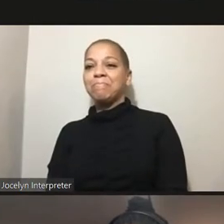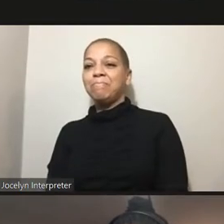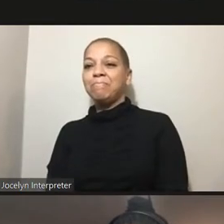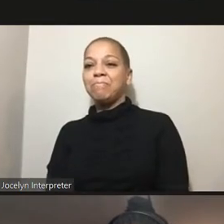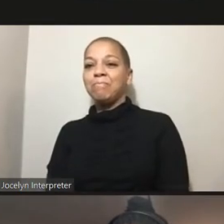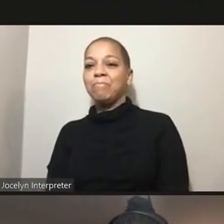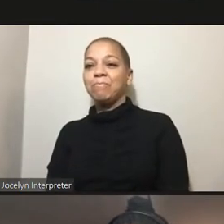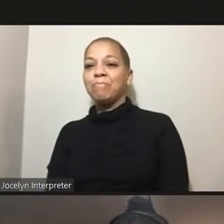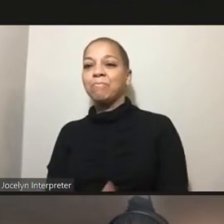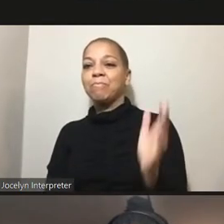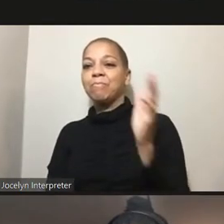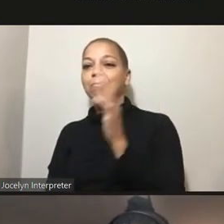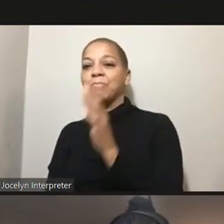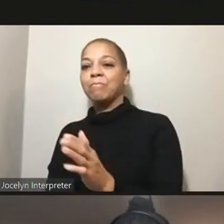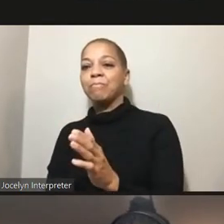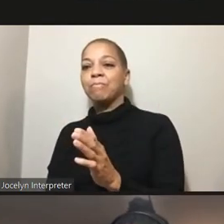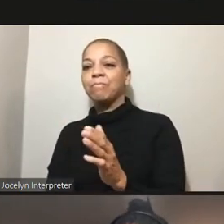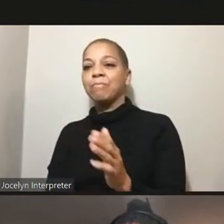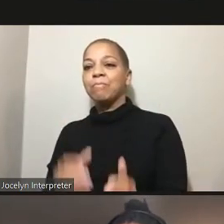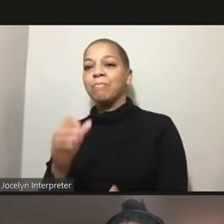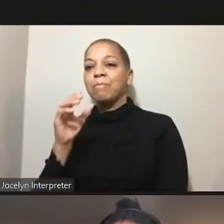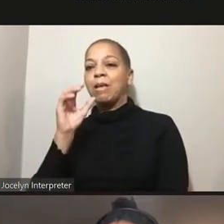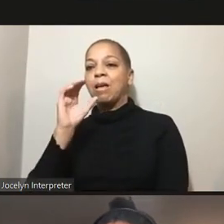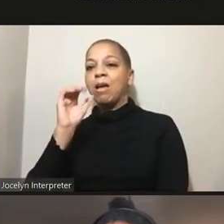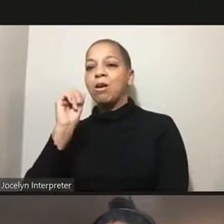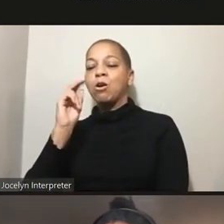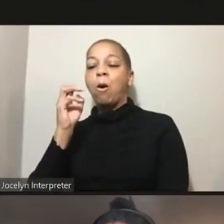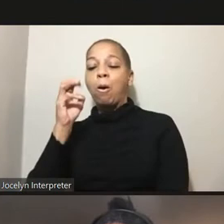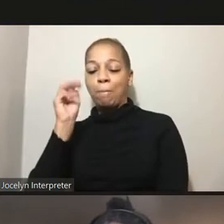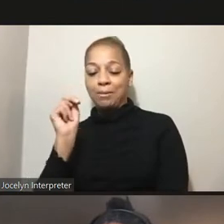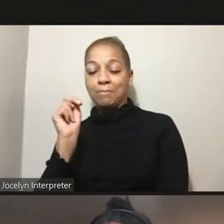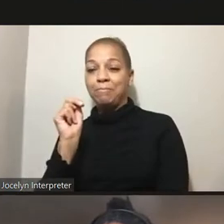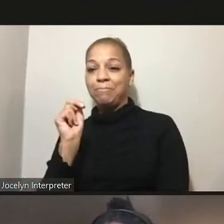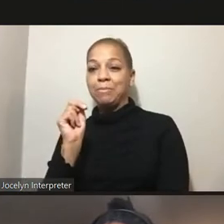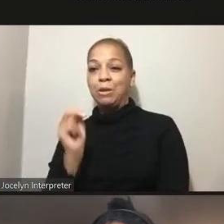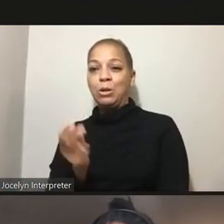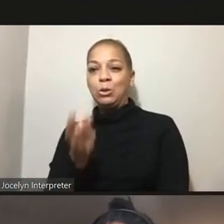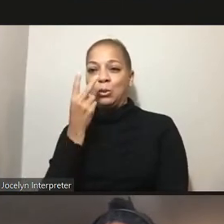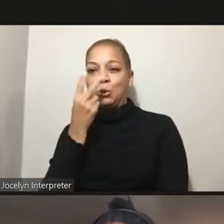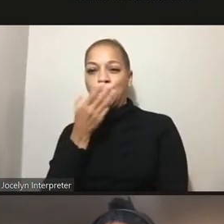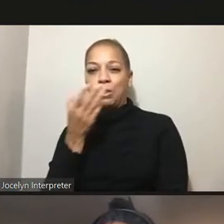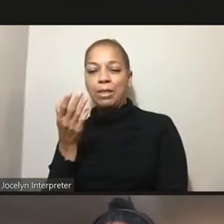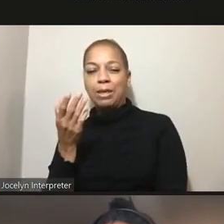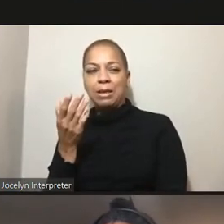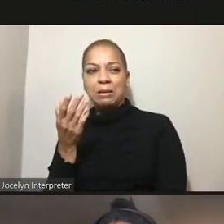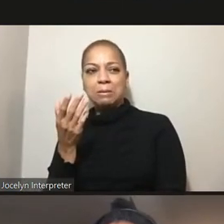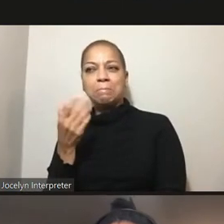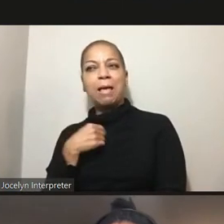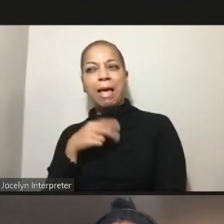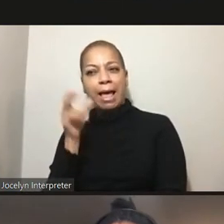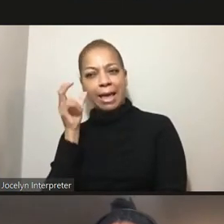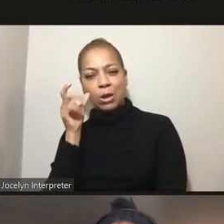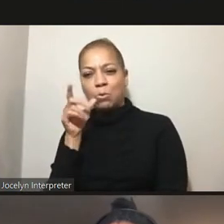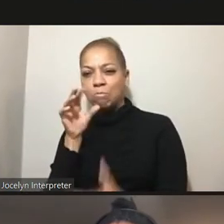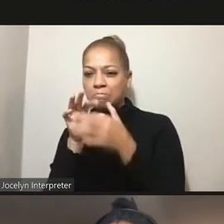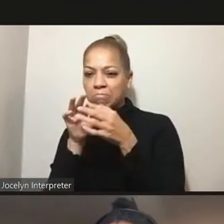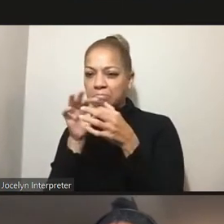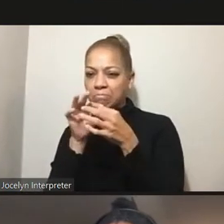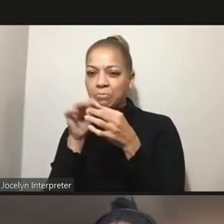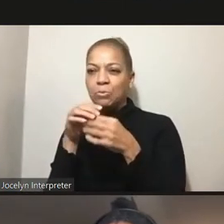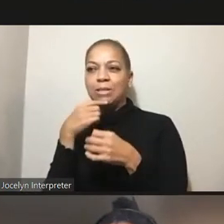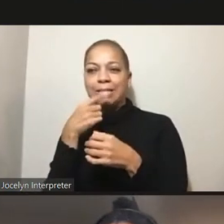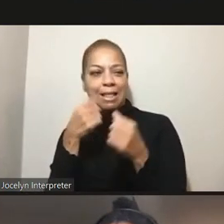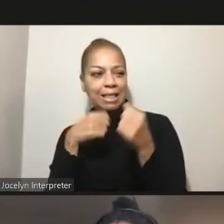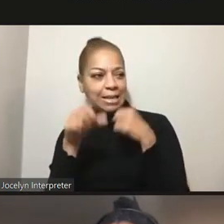So for me, there's two themes running in what I'm hearing you say to each other and to